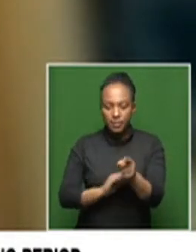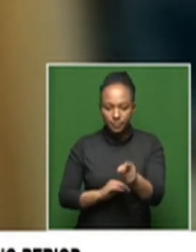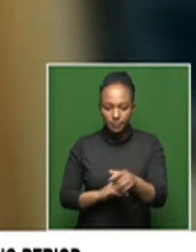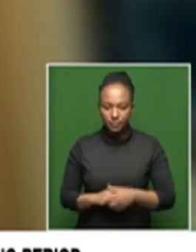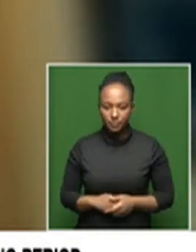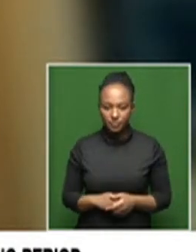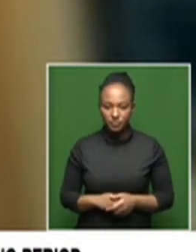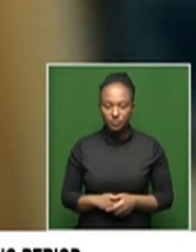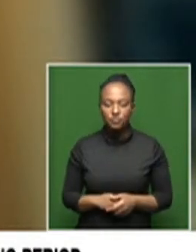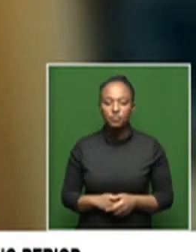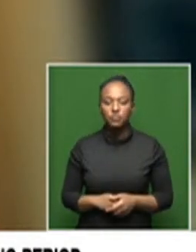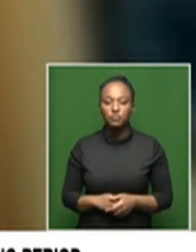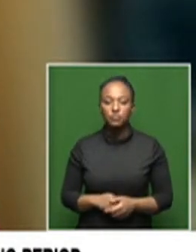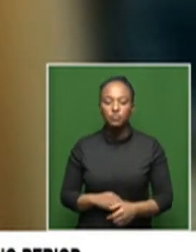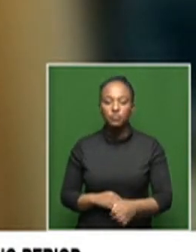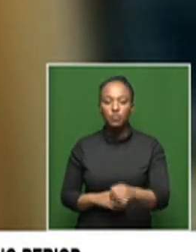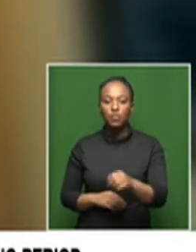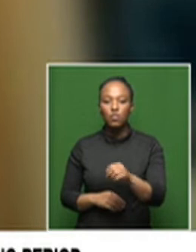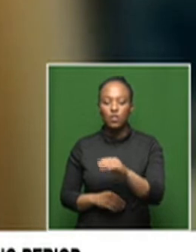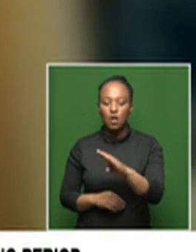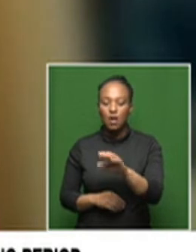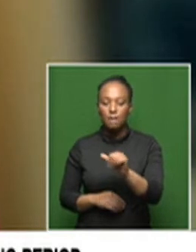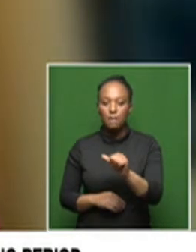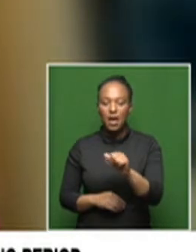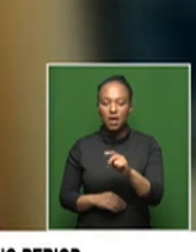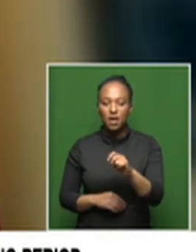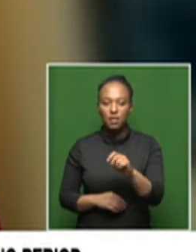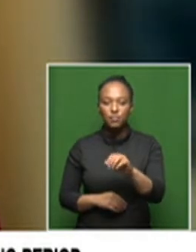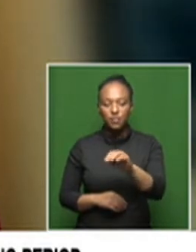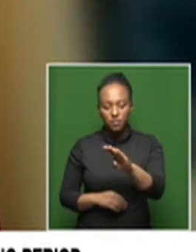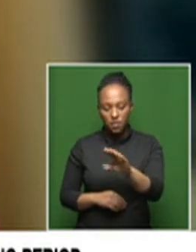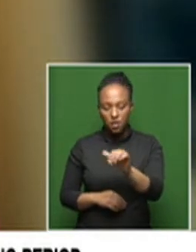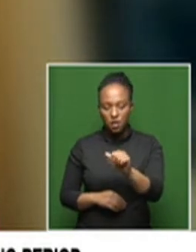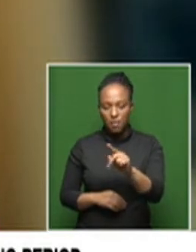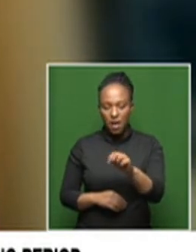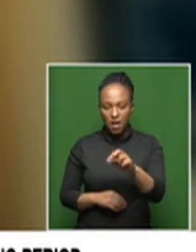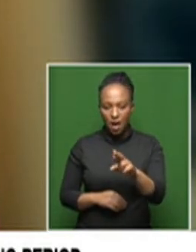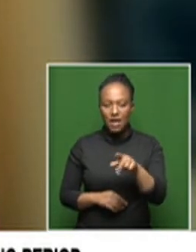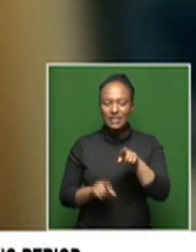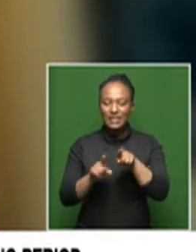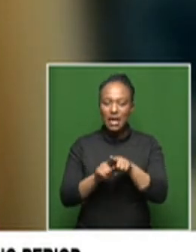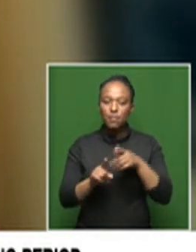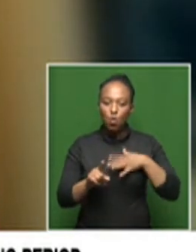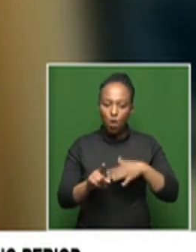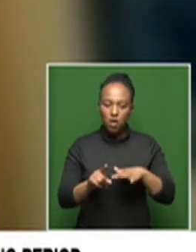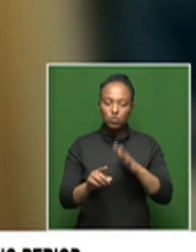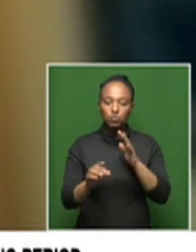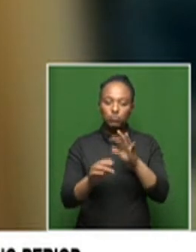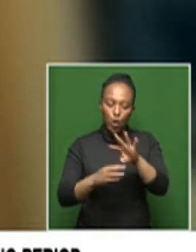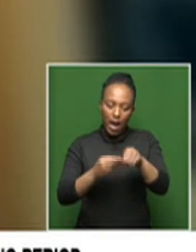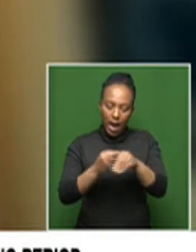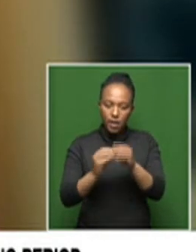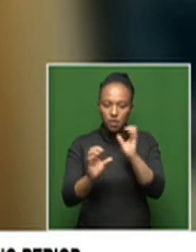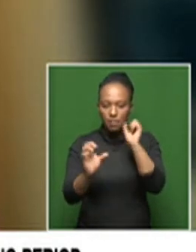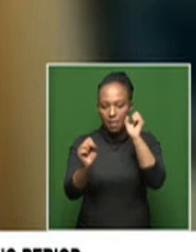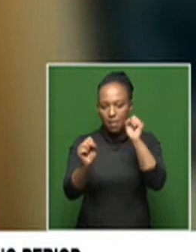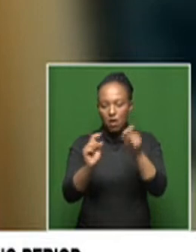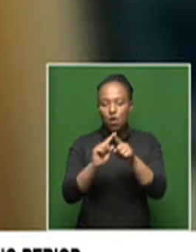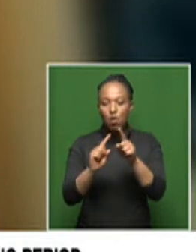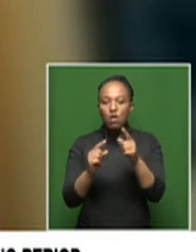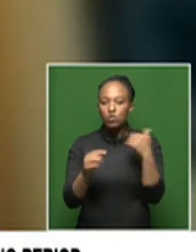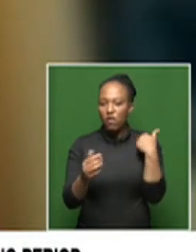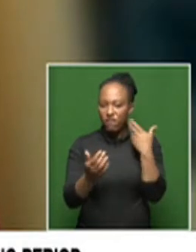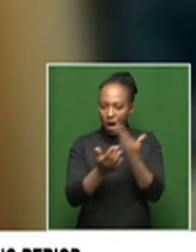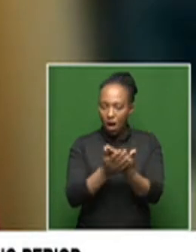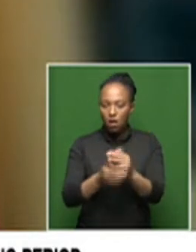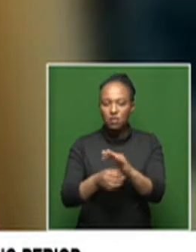end now. Linda Gelbeck is also on. I don't know if she wants to say a few words. We're very happy that most of the breakthrough infections have been